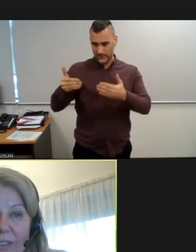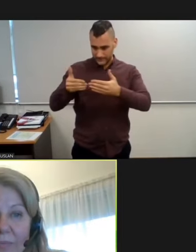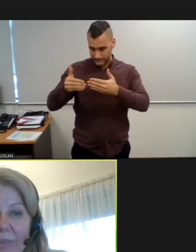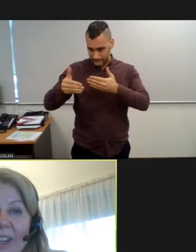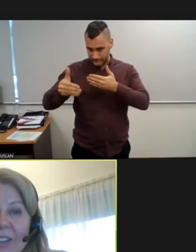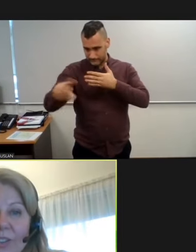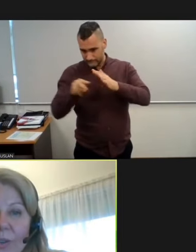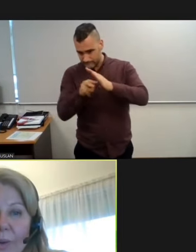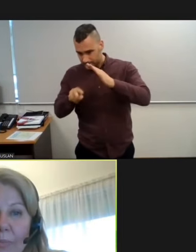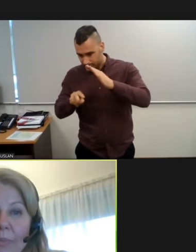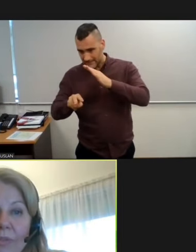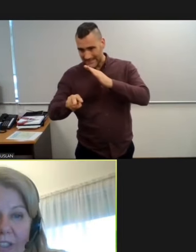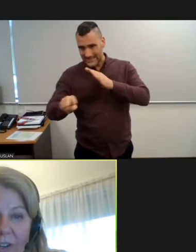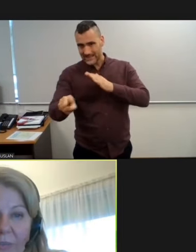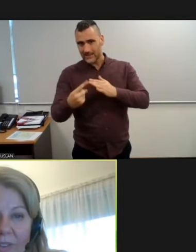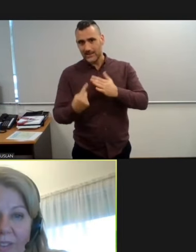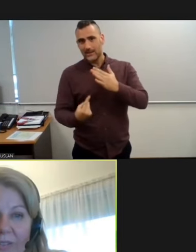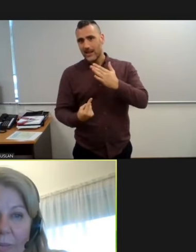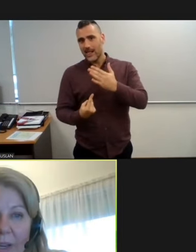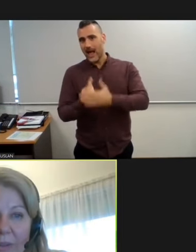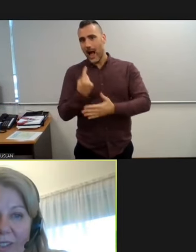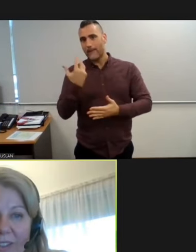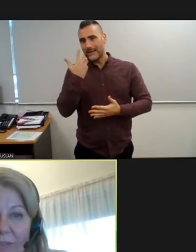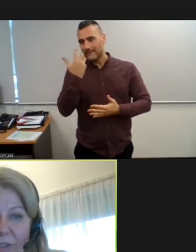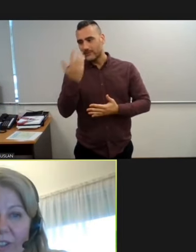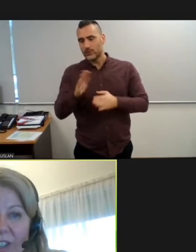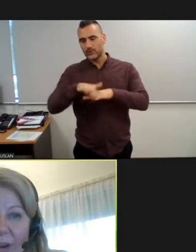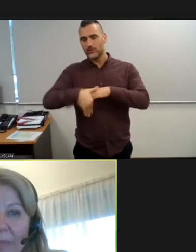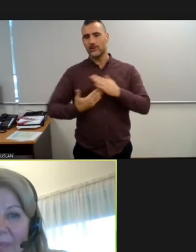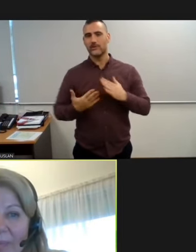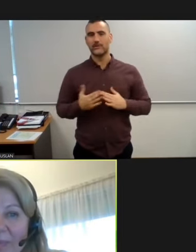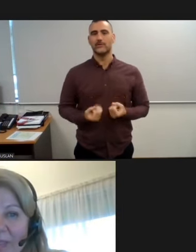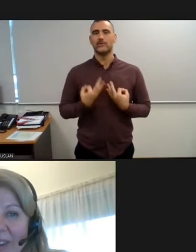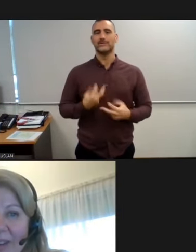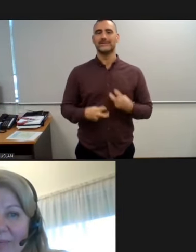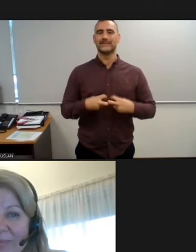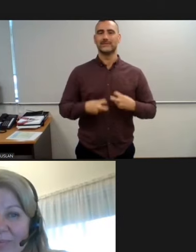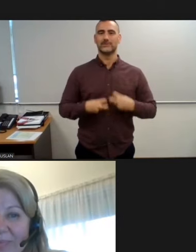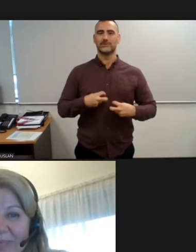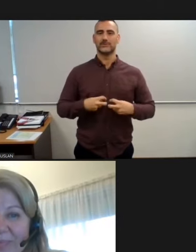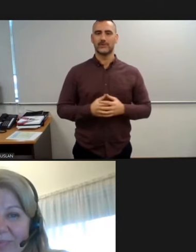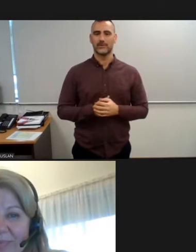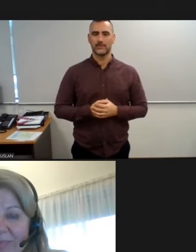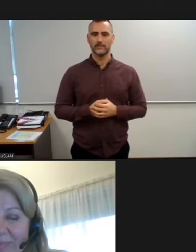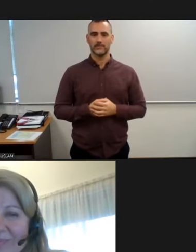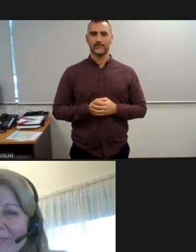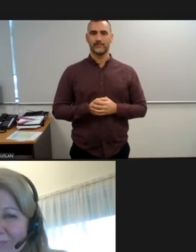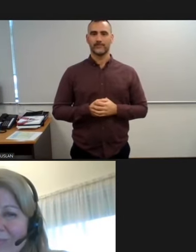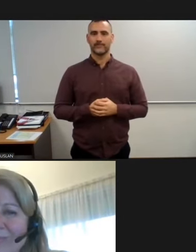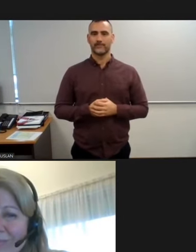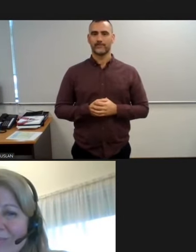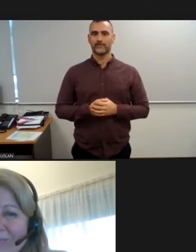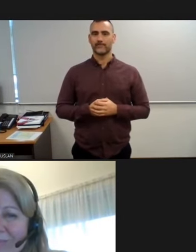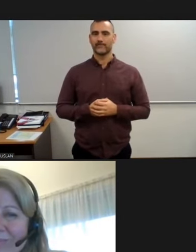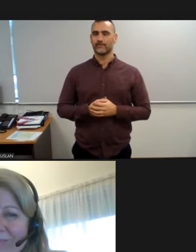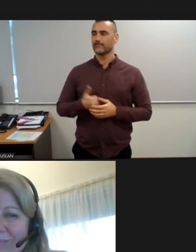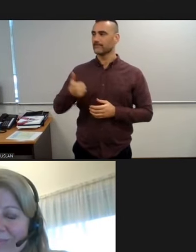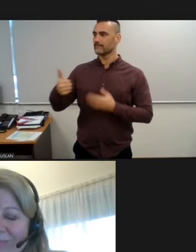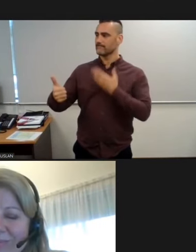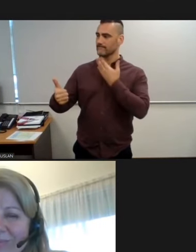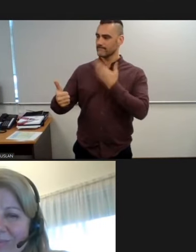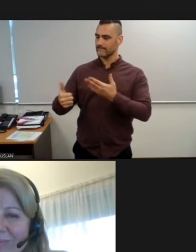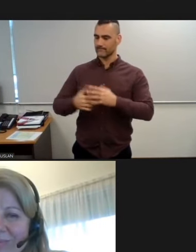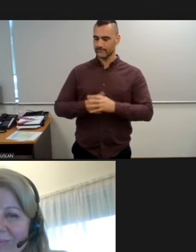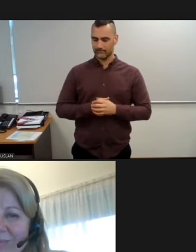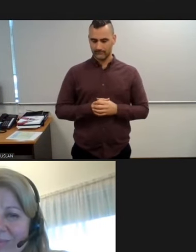service system to prevent homelessness for people into the future. And it's going to be really important, isn't it? I know we're seeing sort of anecdotally from